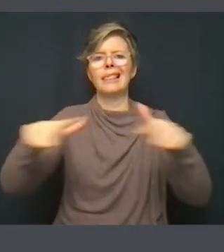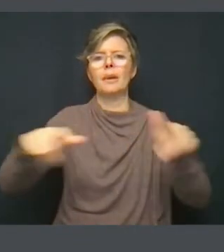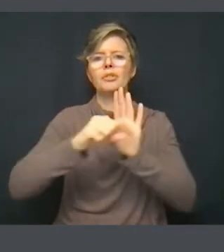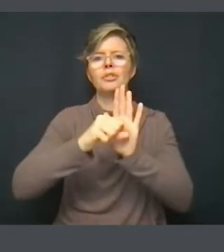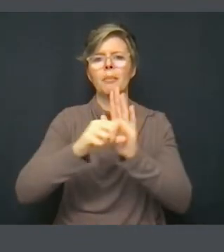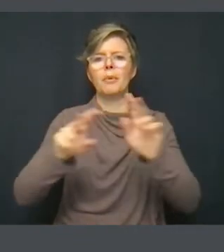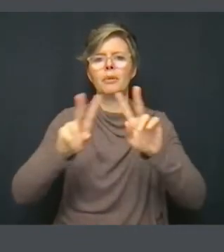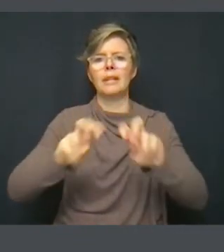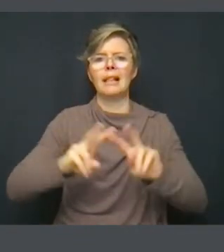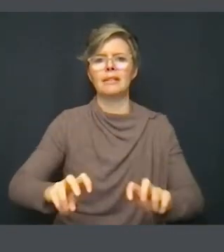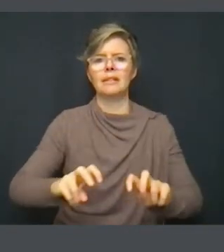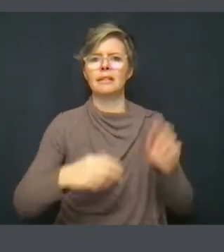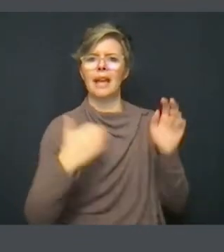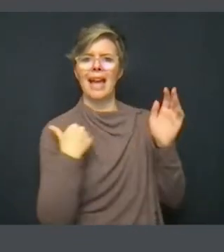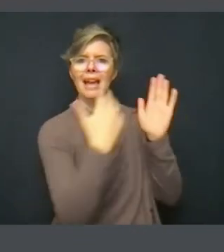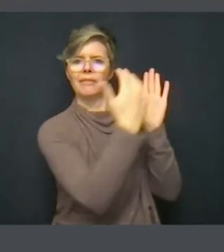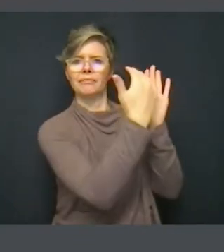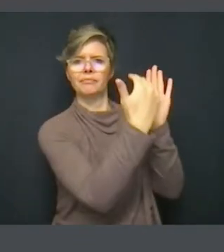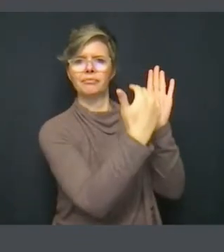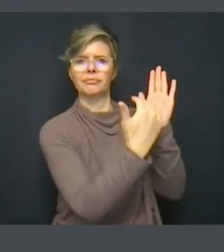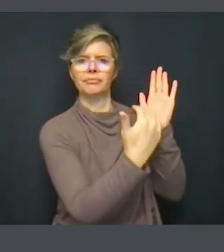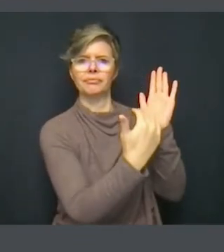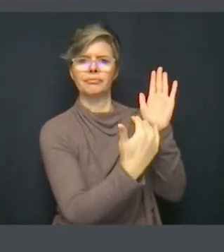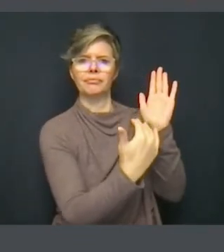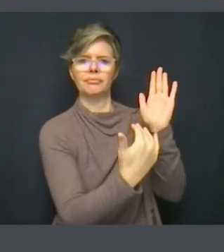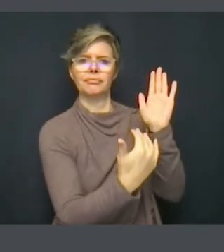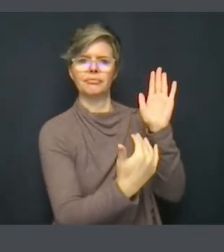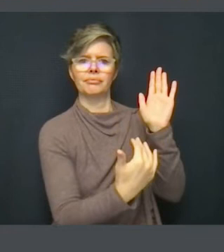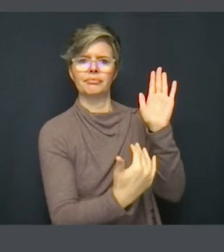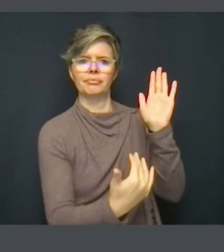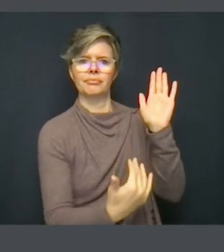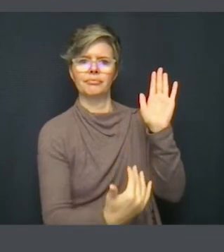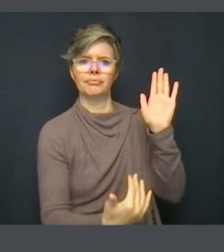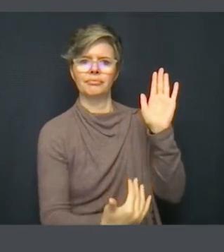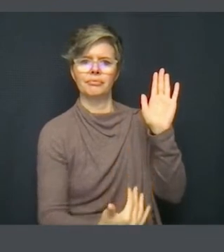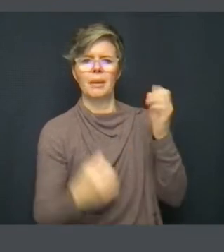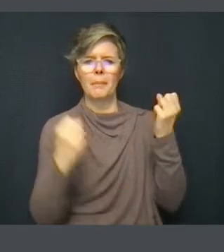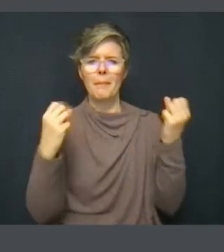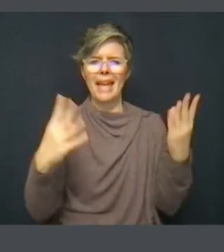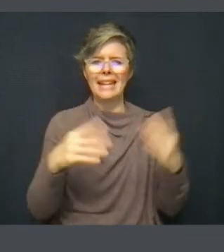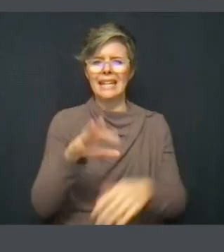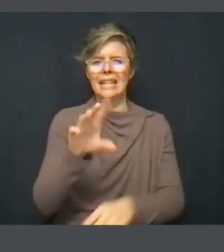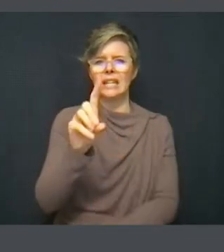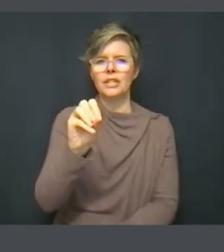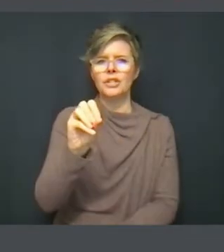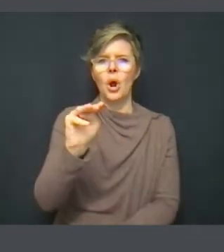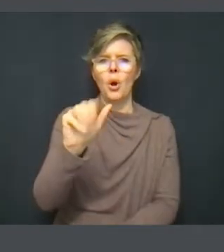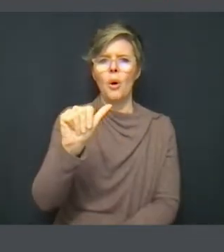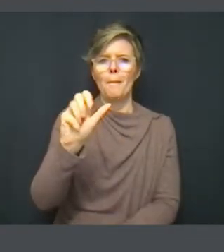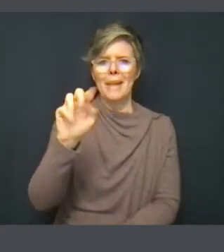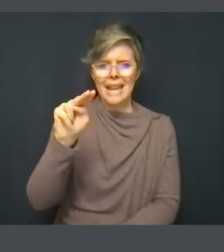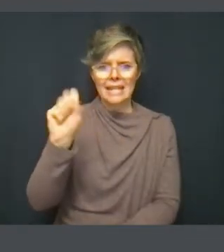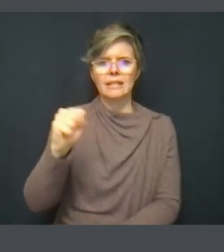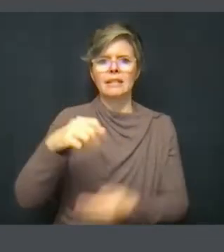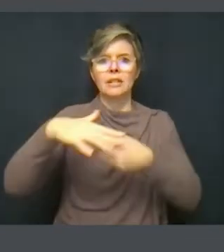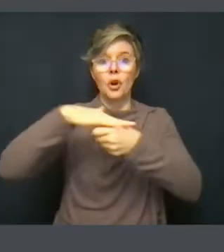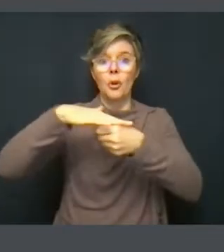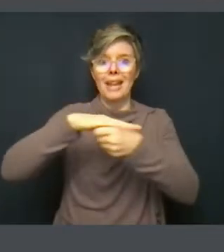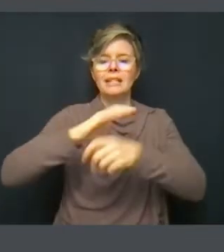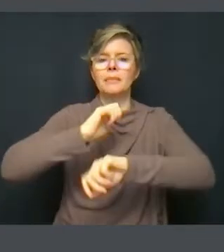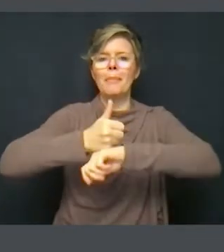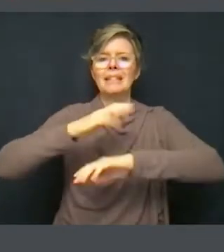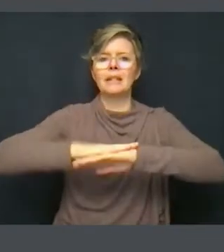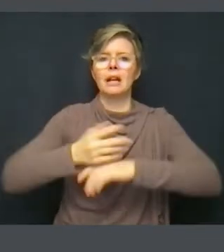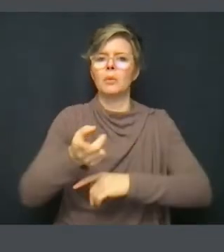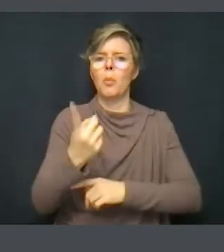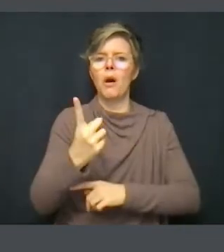an example of multiple air domains that you can identify and examine based on one task, right? And